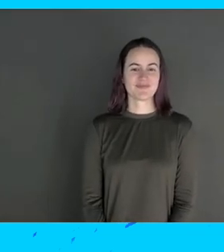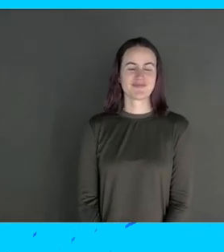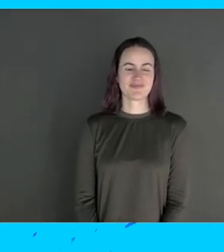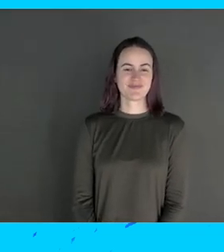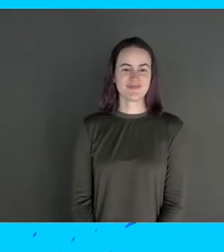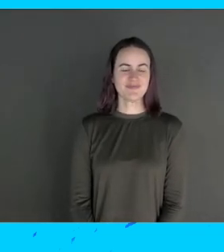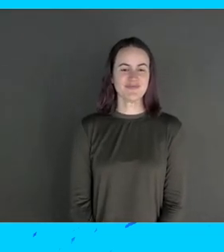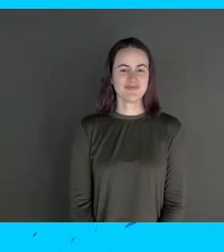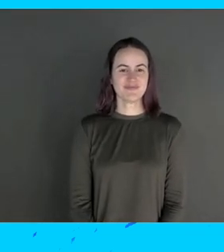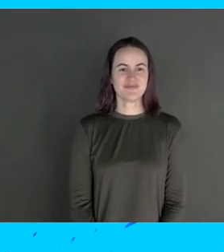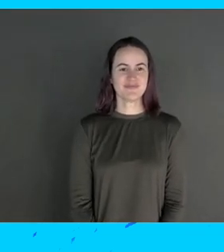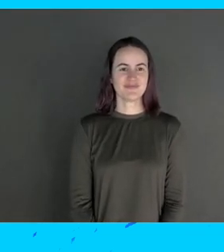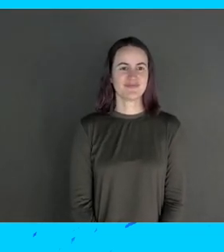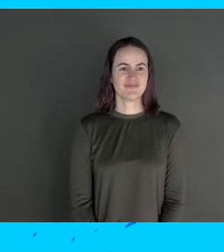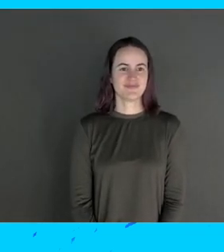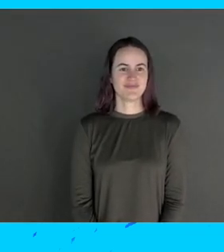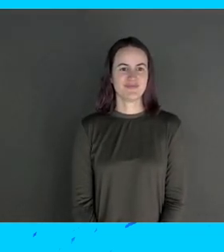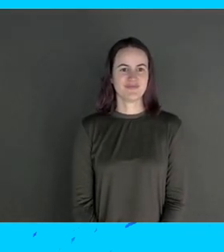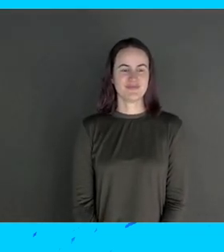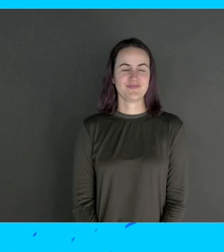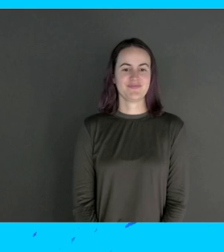University.